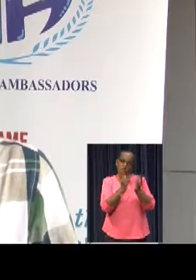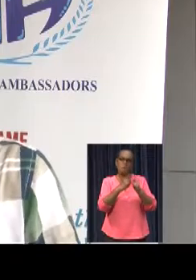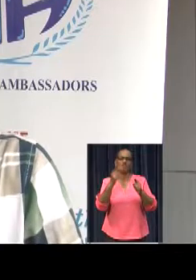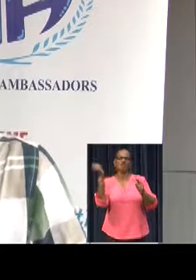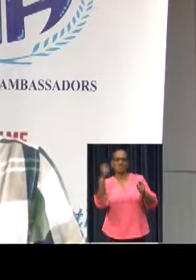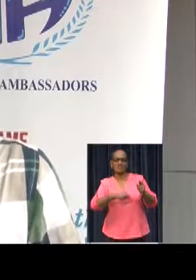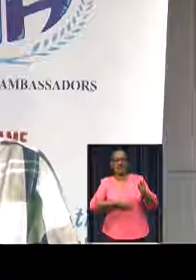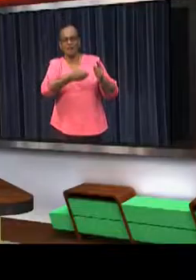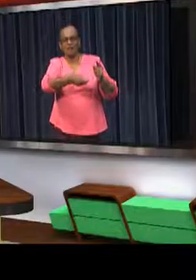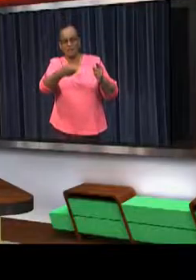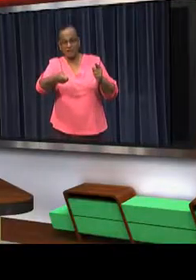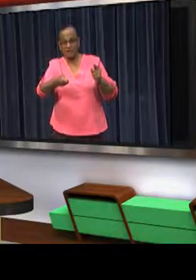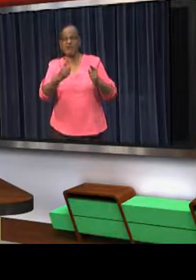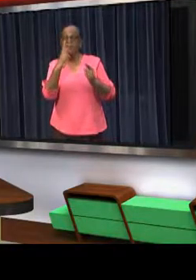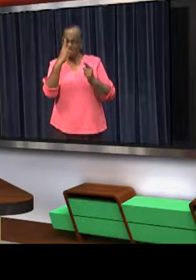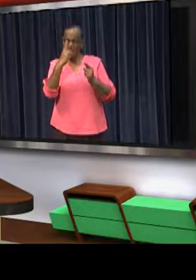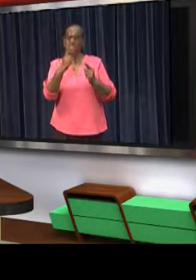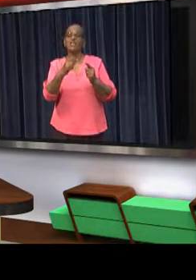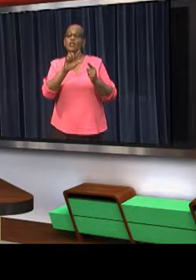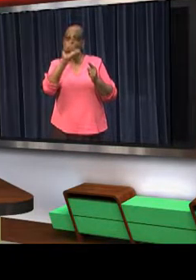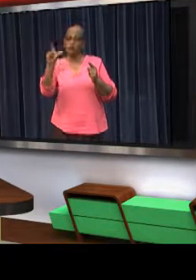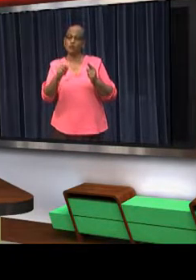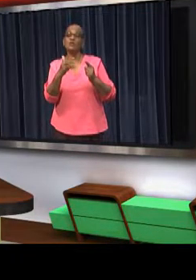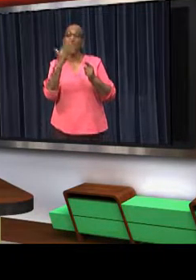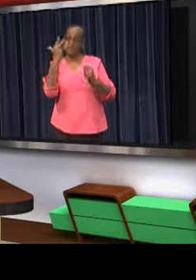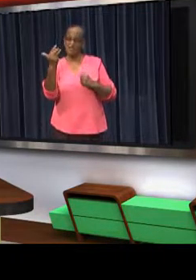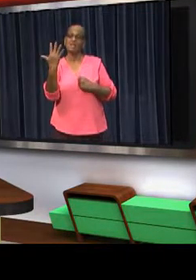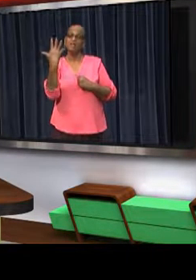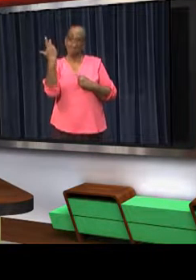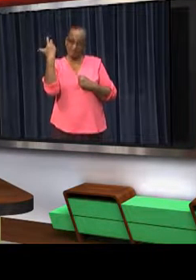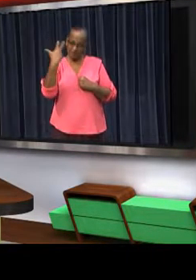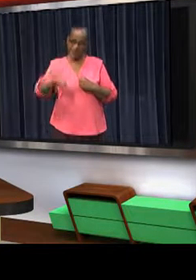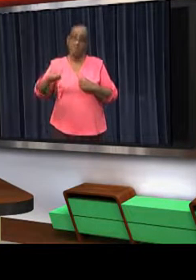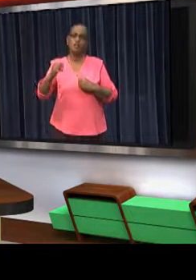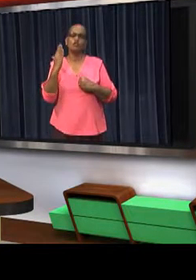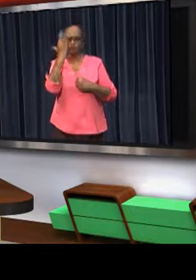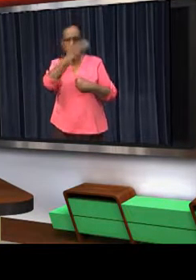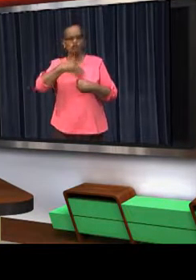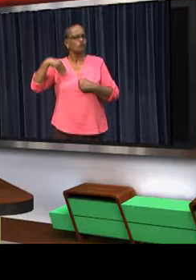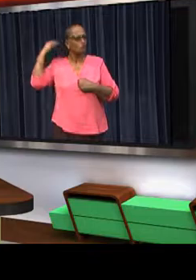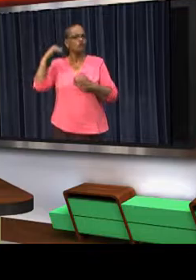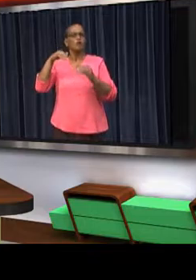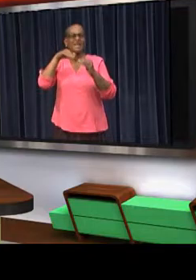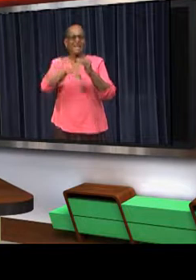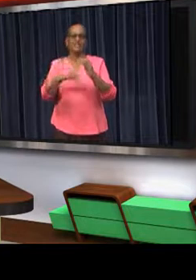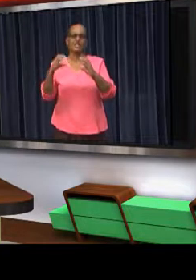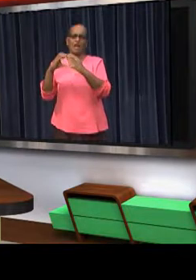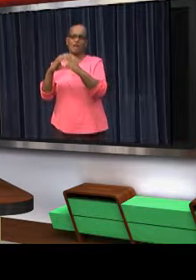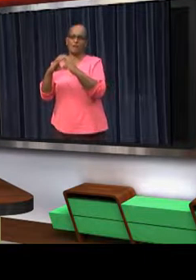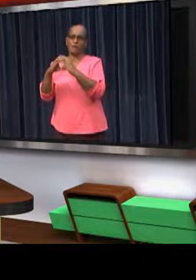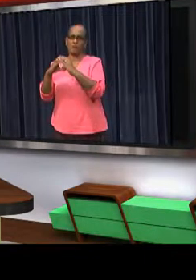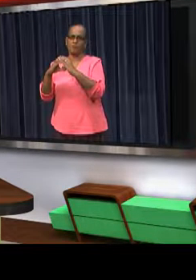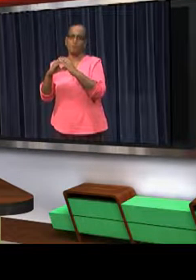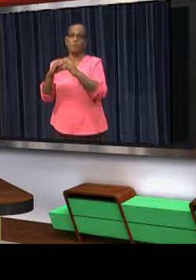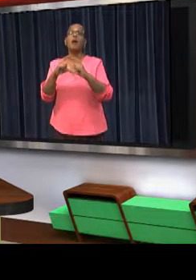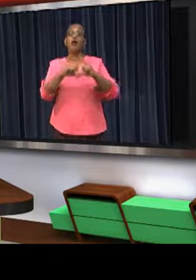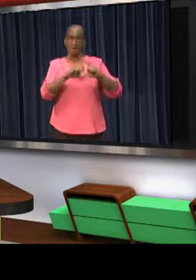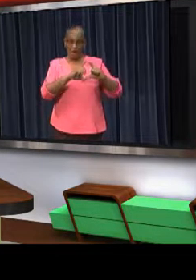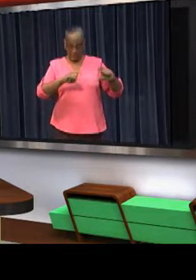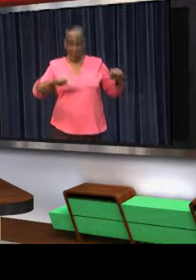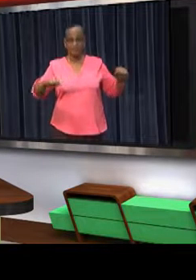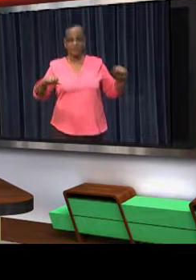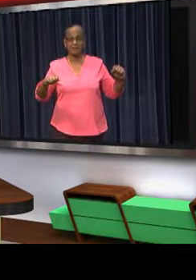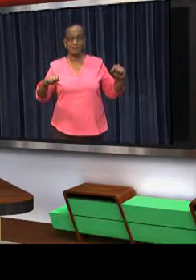reports. On July 1, 1995, Suriname officially became a member of